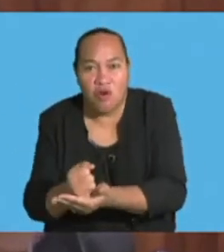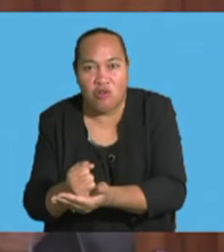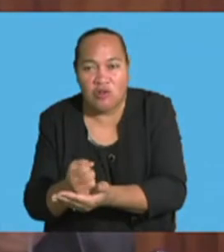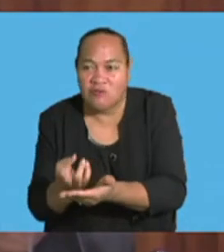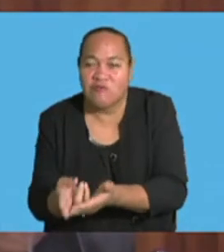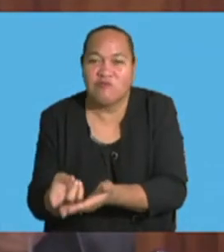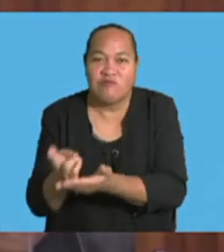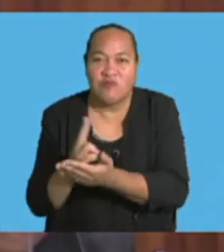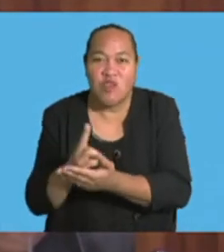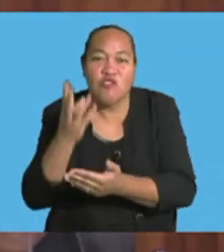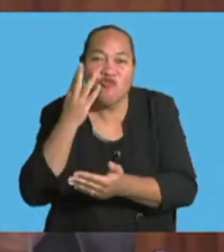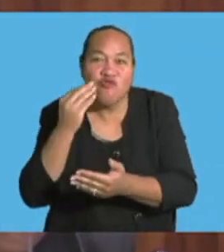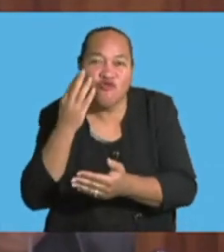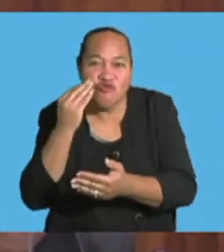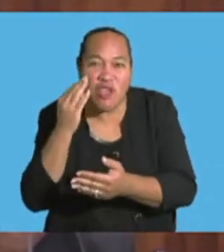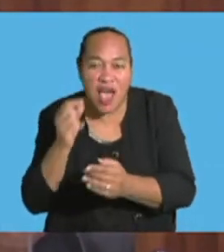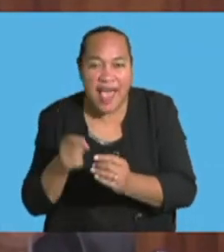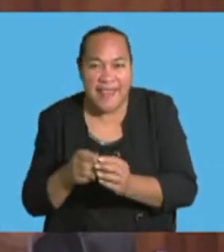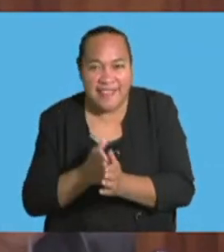sugar industry.